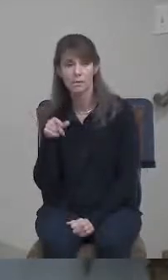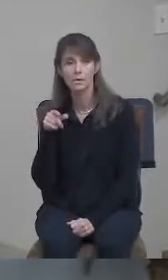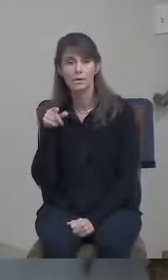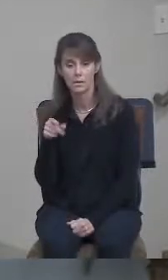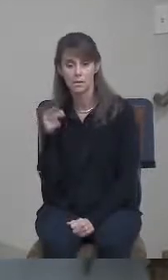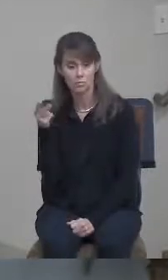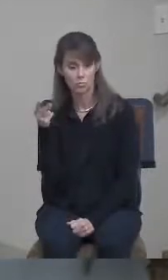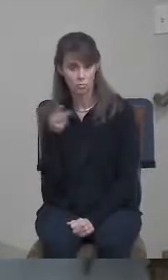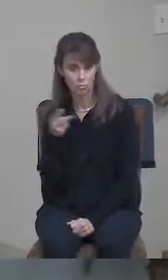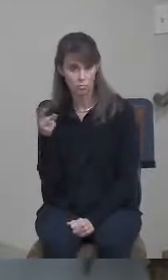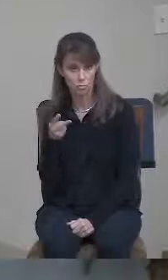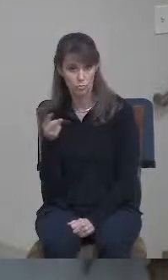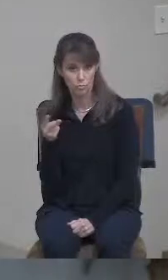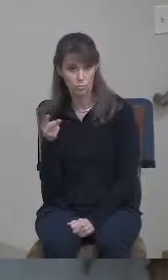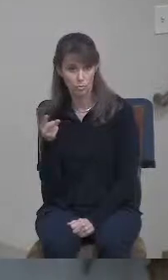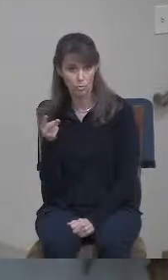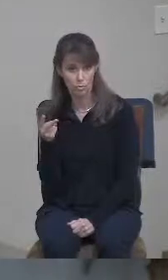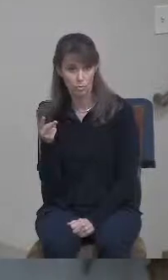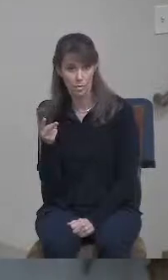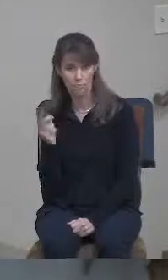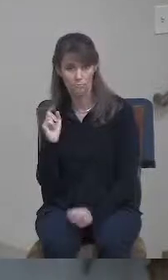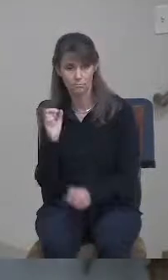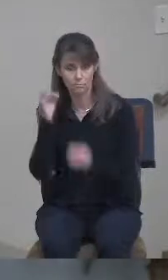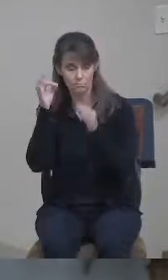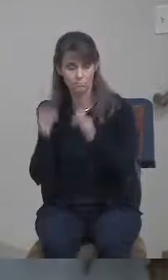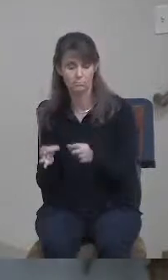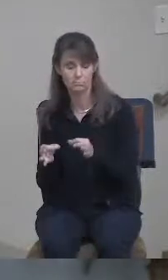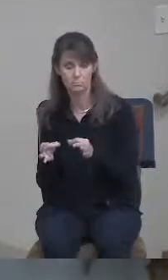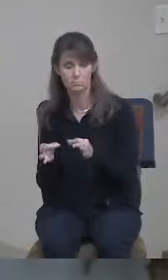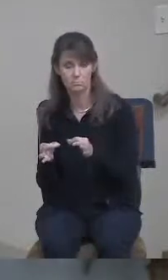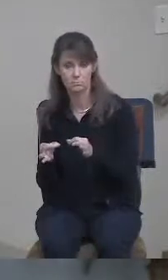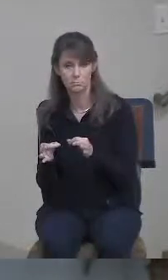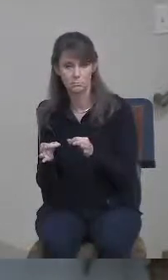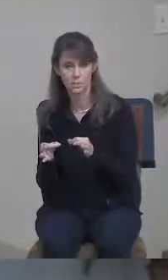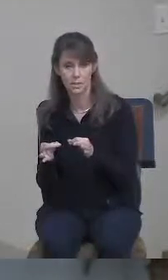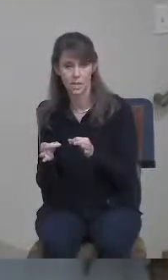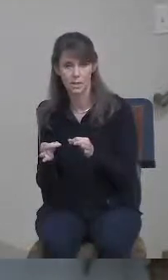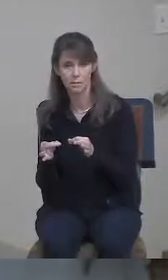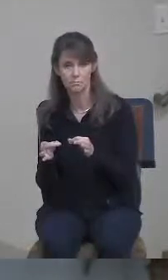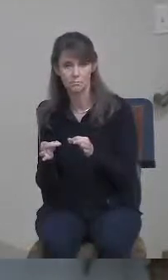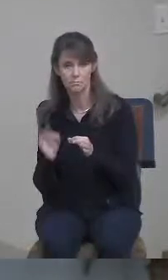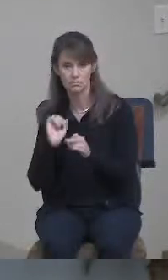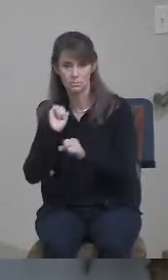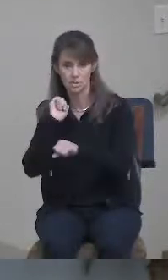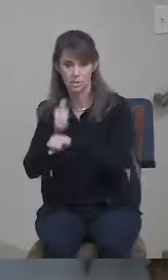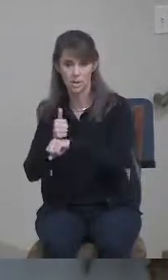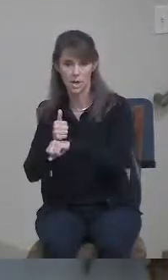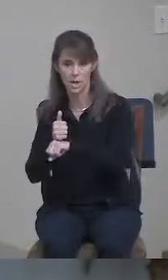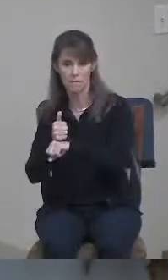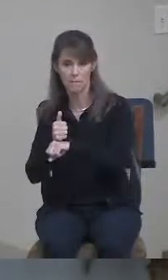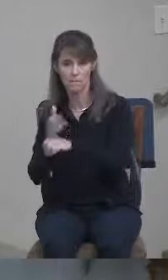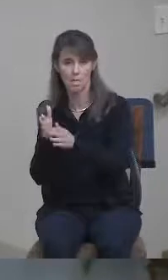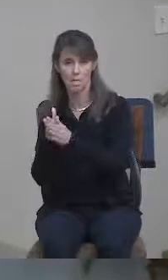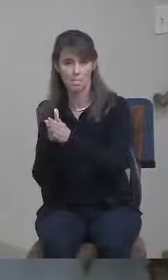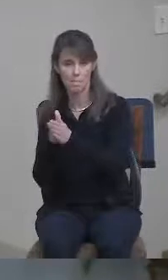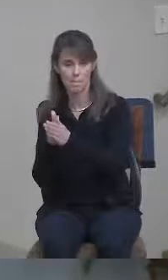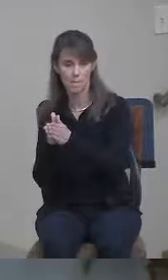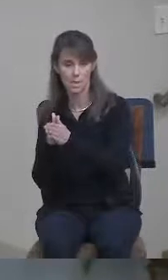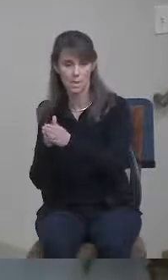them set about reforming the Methodist Church, or actually starting another